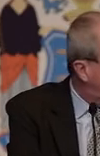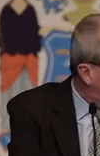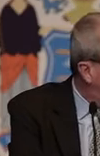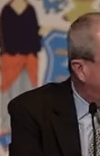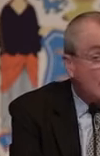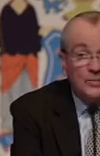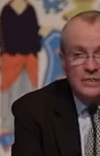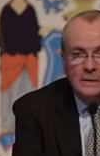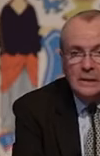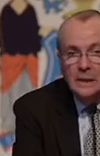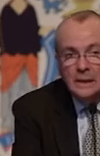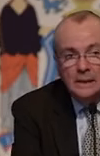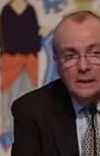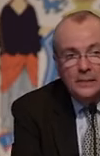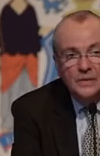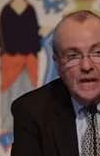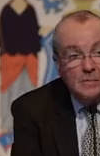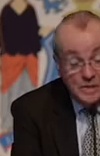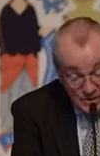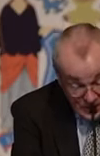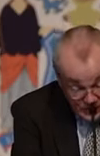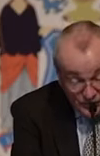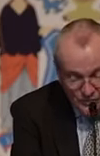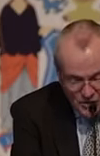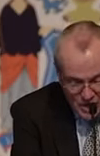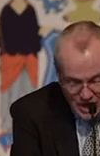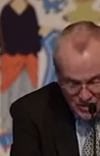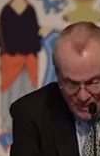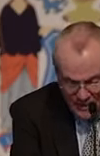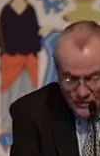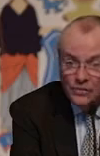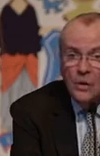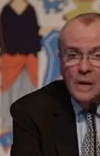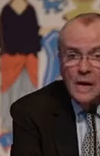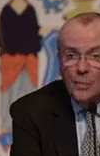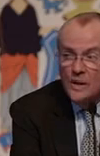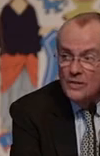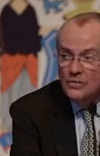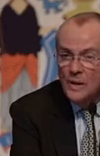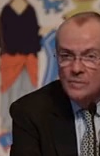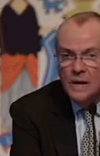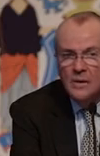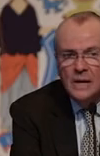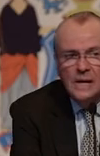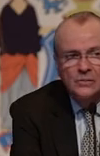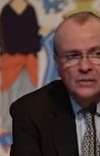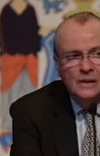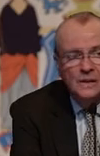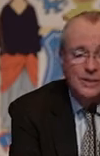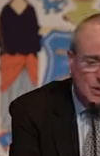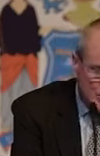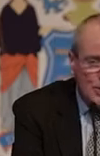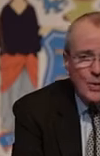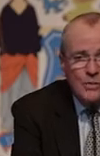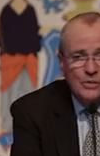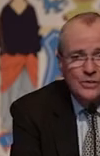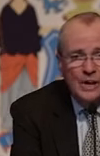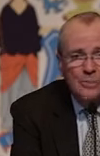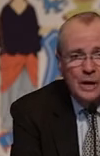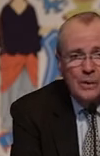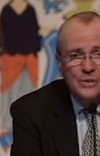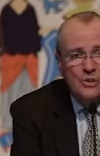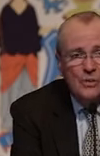did today and may still, the damage is jaw-dropping. And so I wanted to see it with my own eyes. In addition to going over